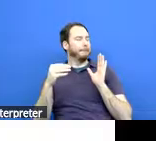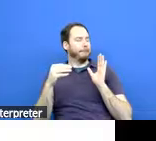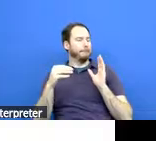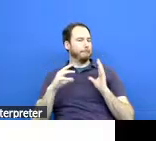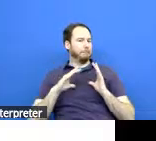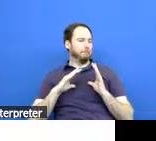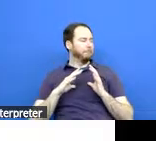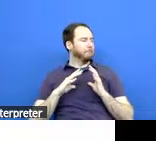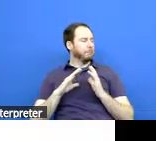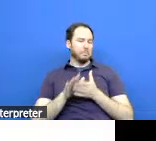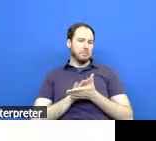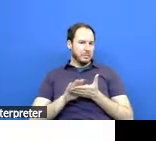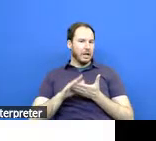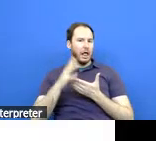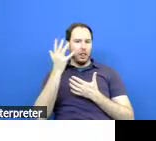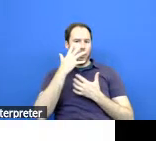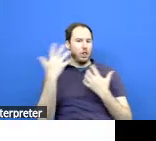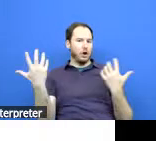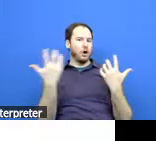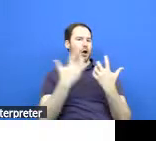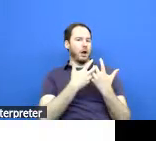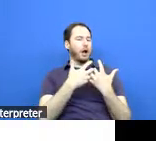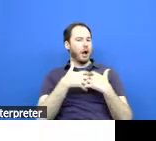and really nice combination of